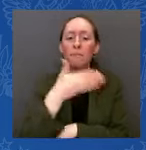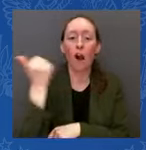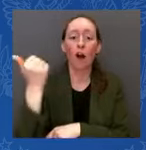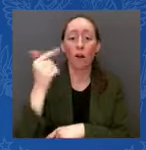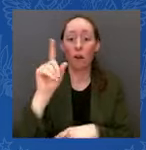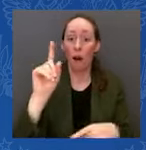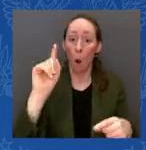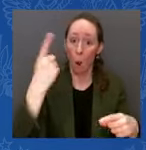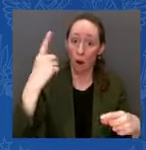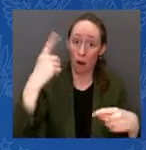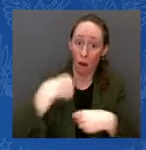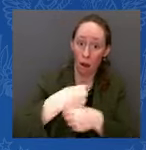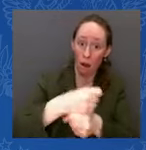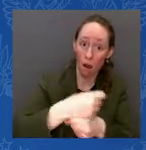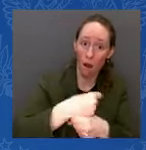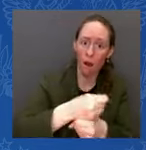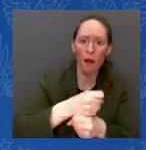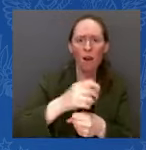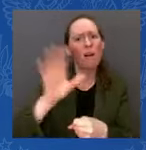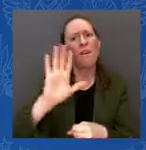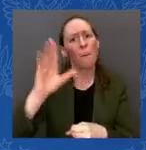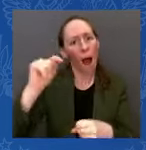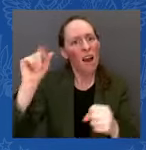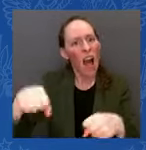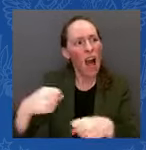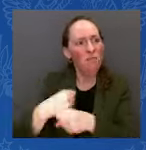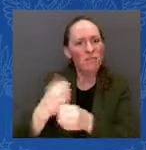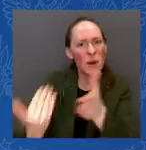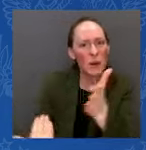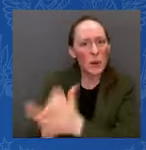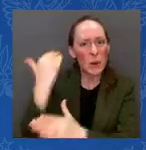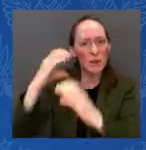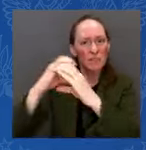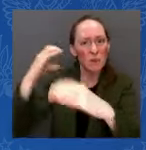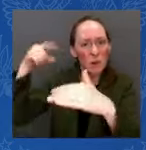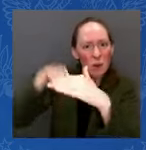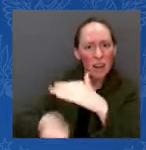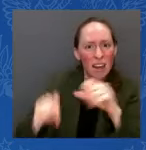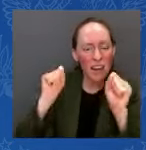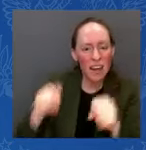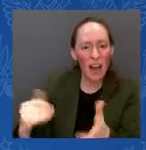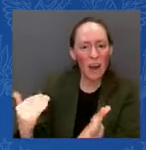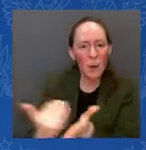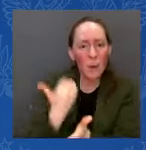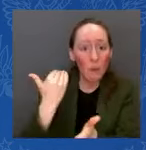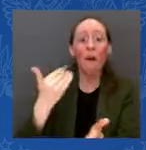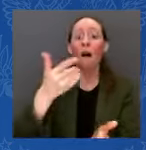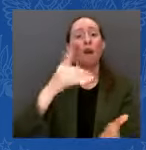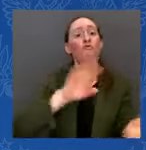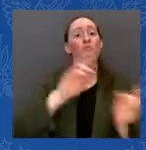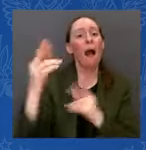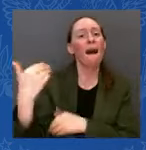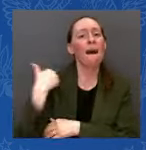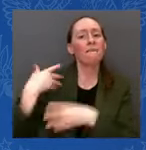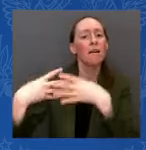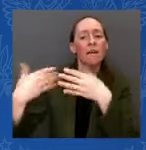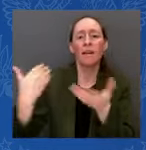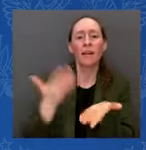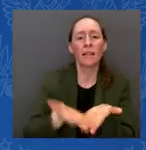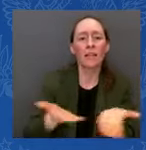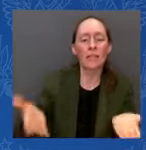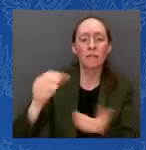submarines, but to supply chains in America and in Britain. The scale, complexity, and